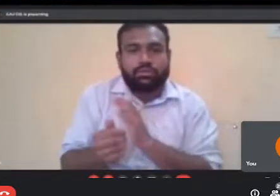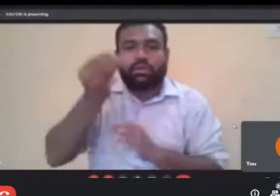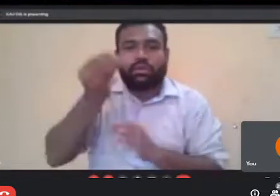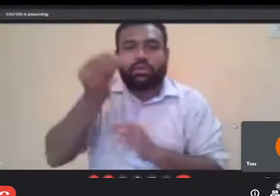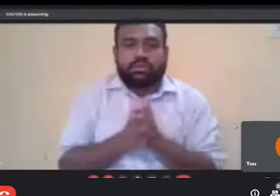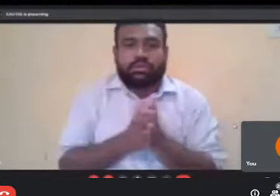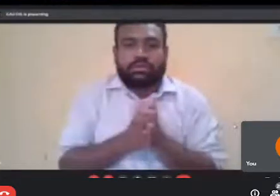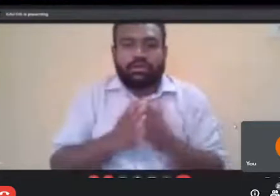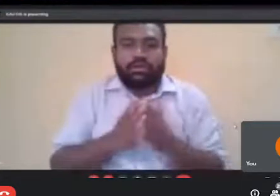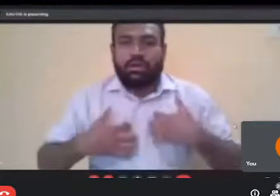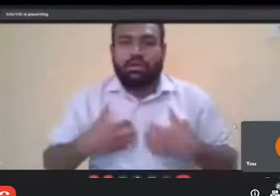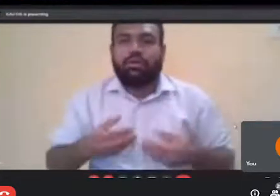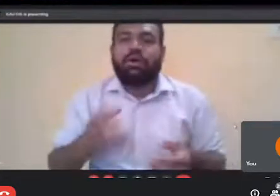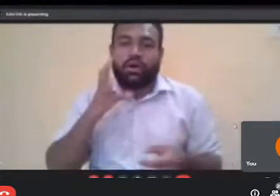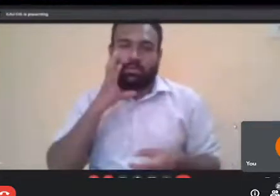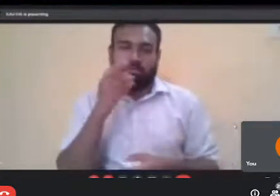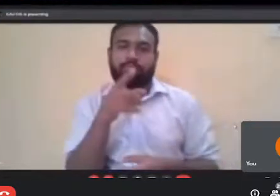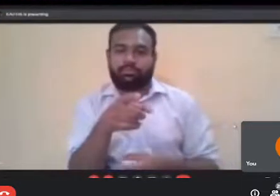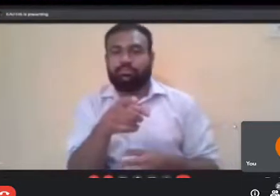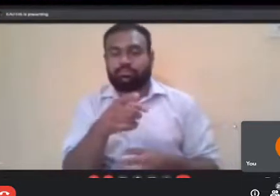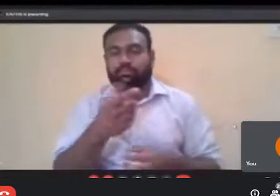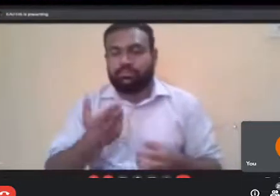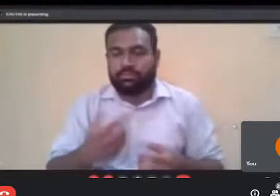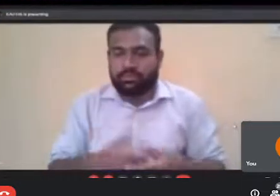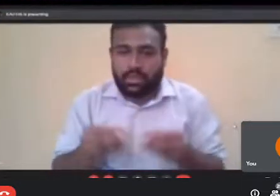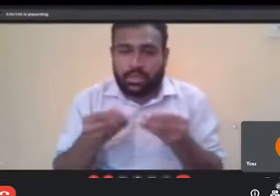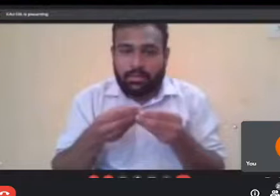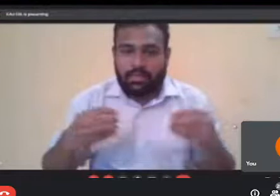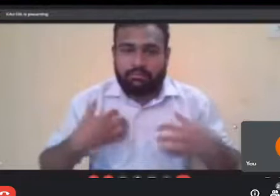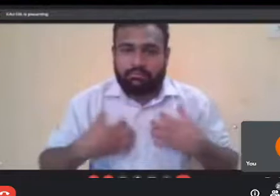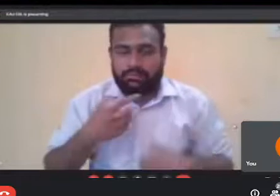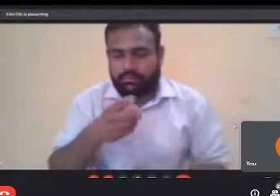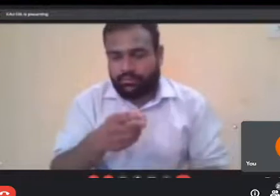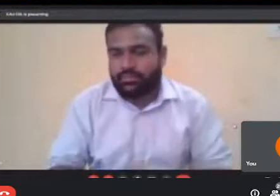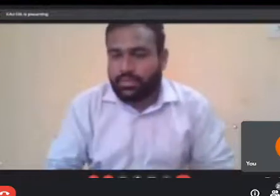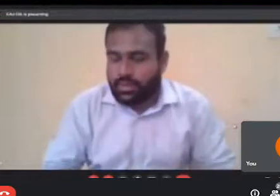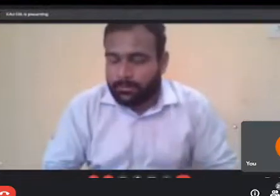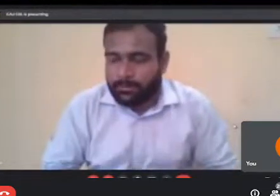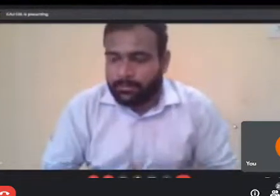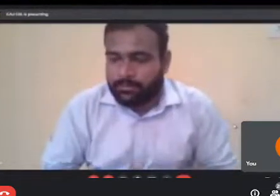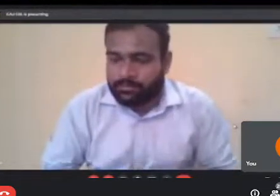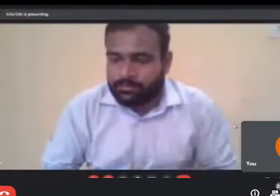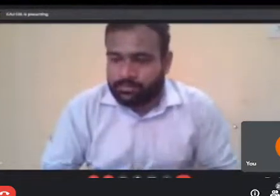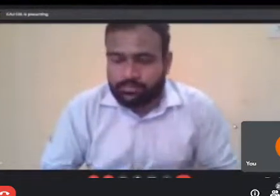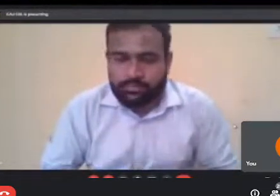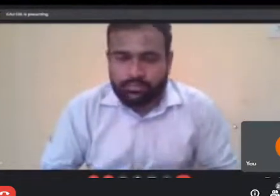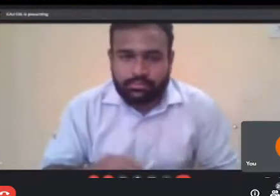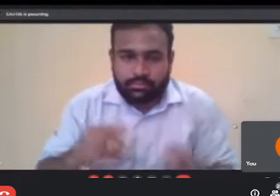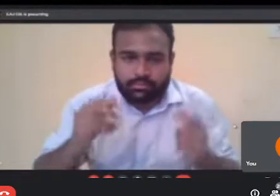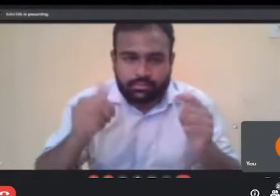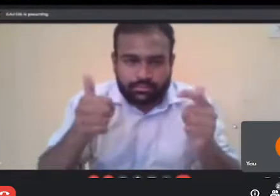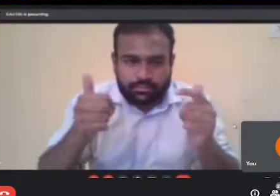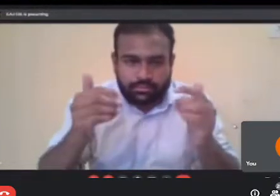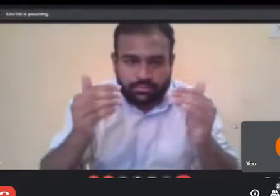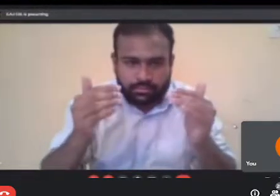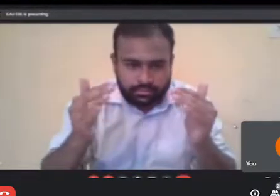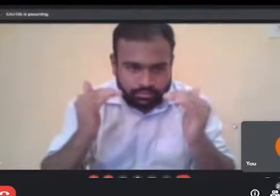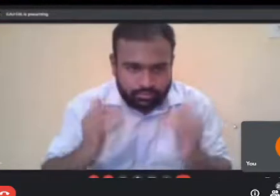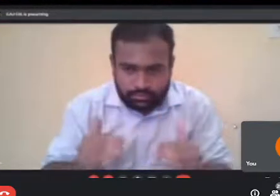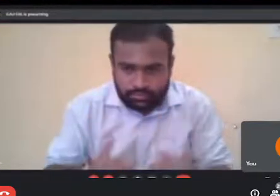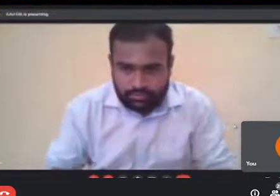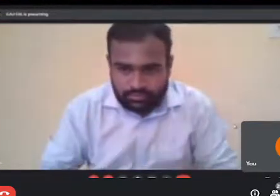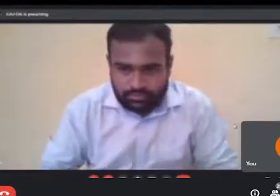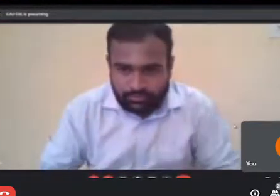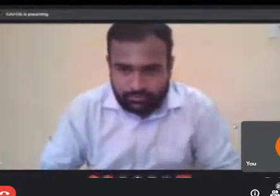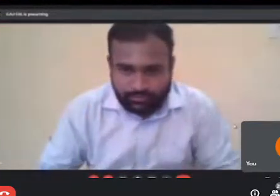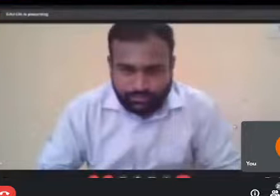is actual skill as well as interest, because it's an activity, and this is a material, it's a TLM which the children are making themselves and using